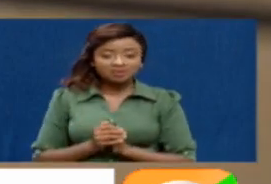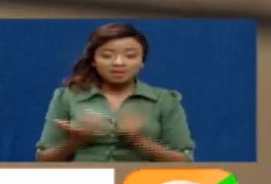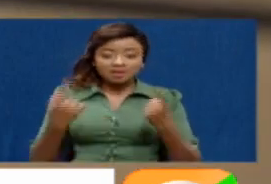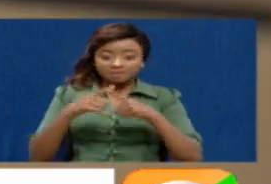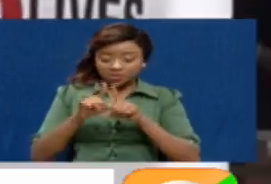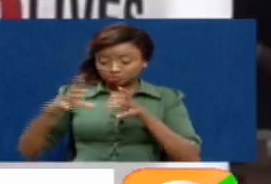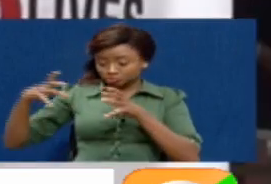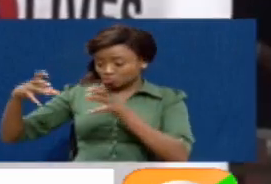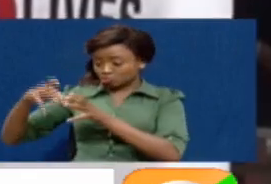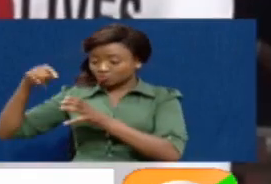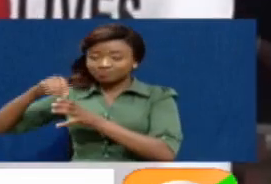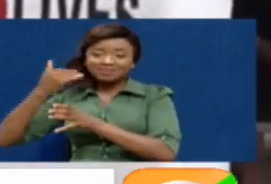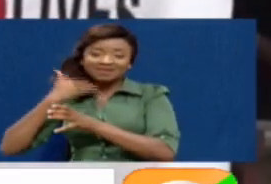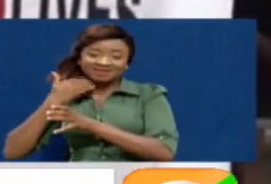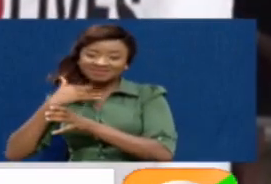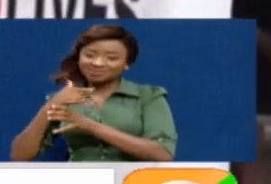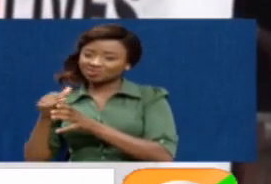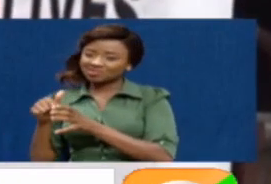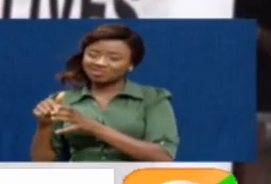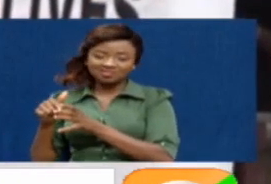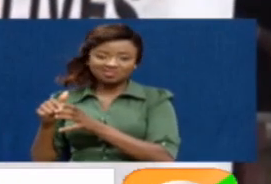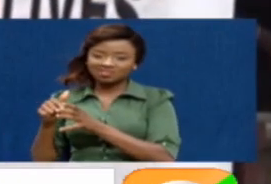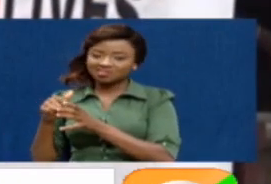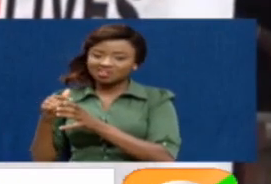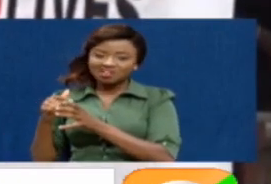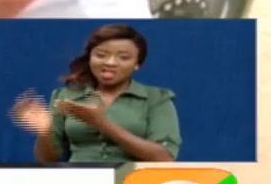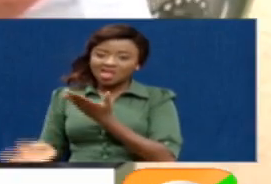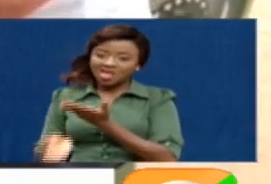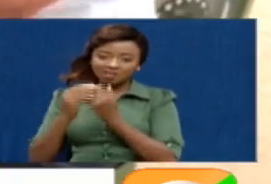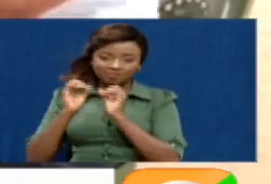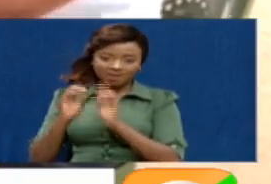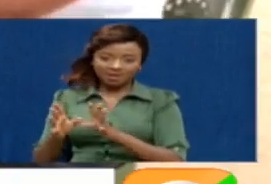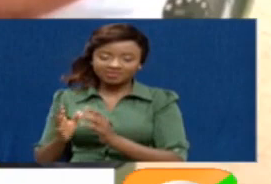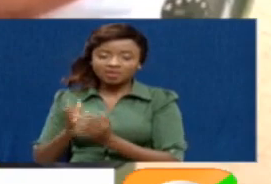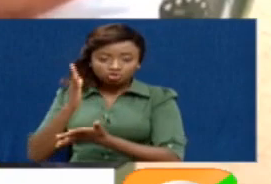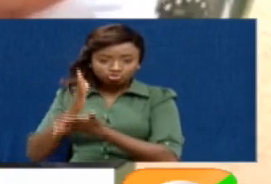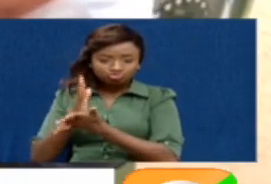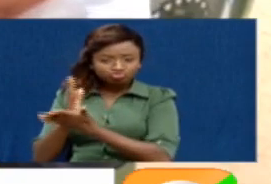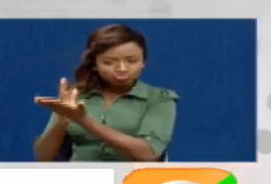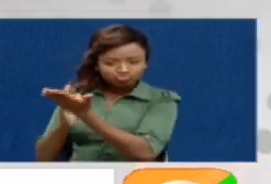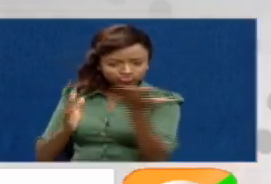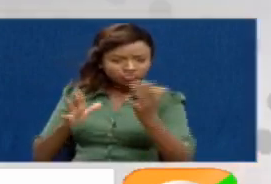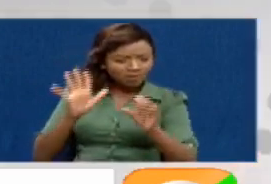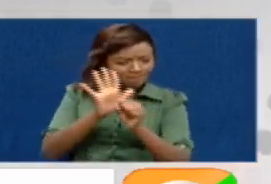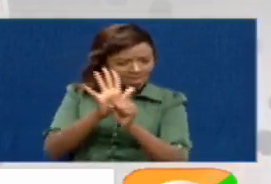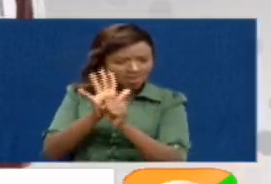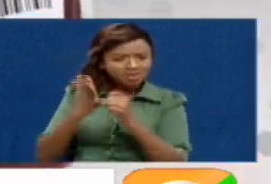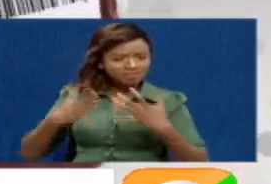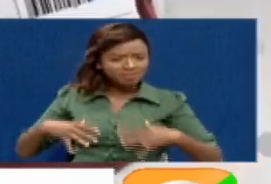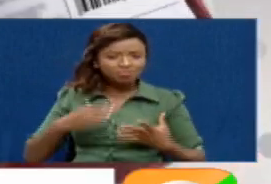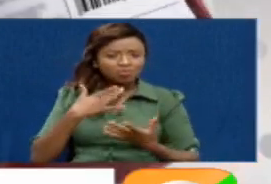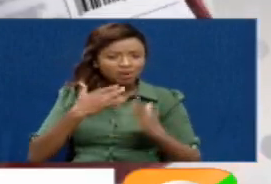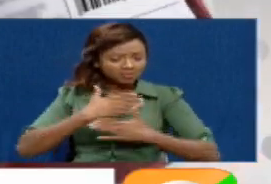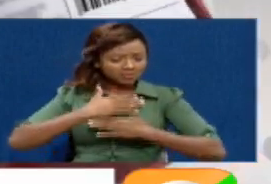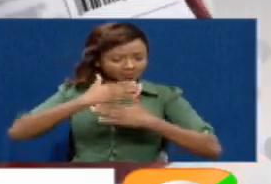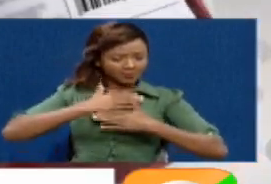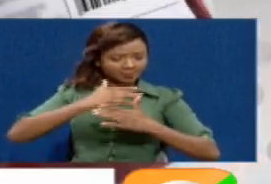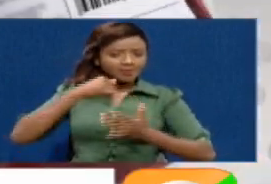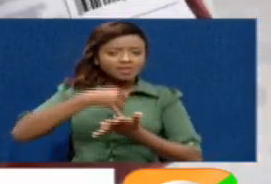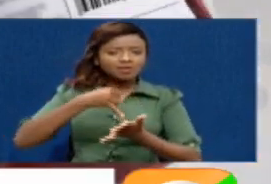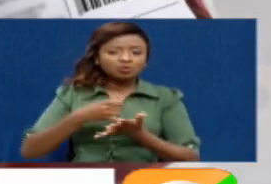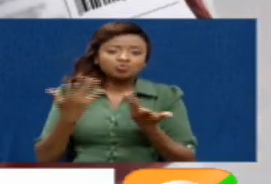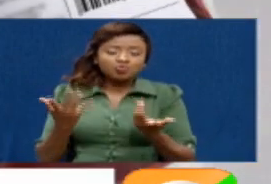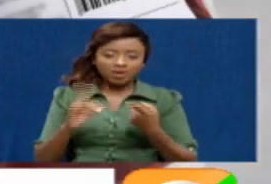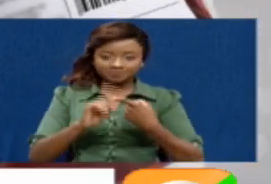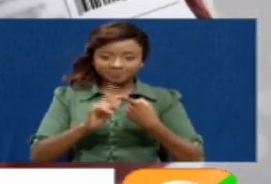cartels would appear to defeat the intention of giving thousands of patients in dire need of a second chance in life. They include